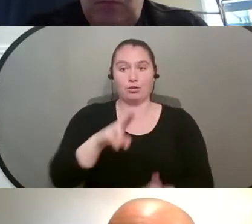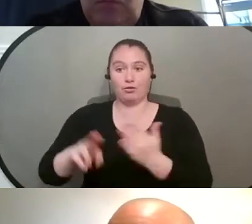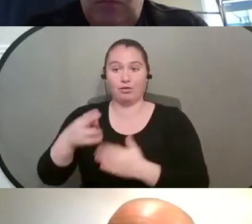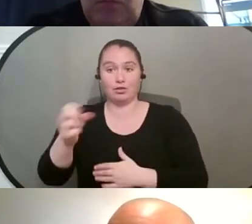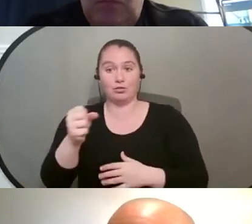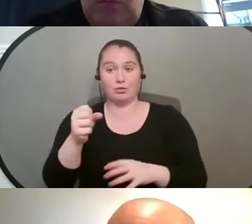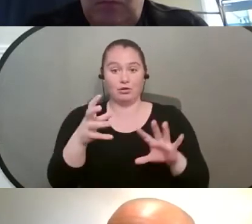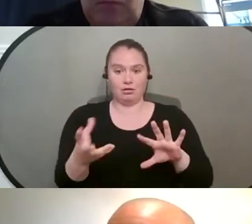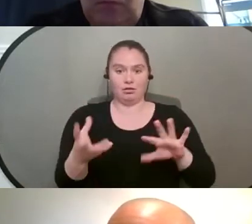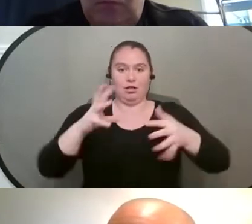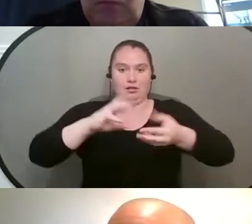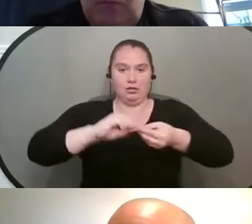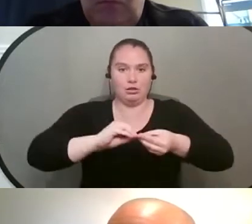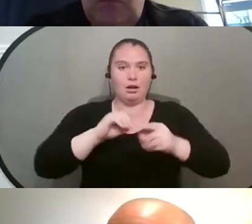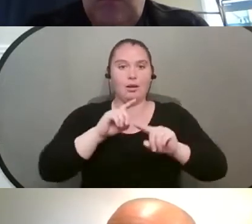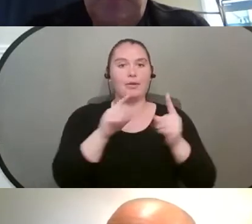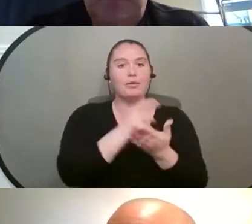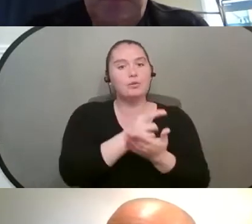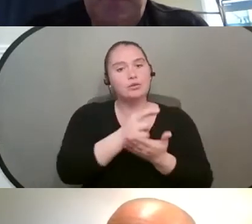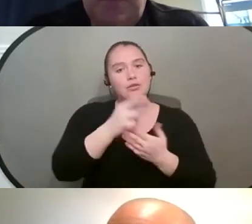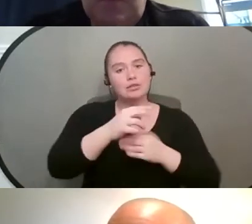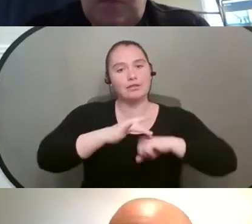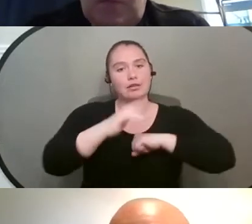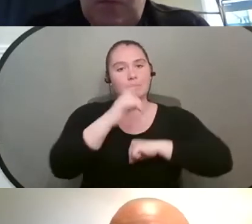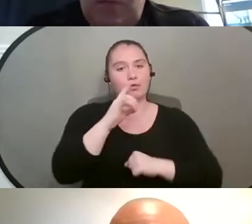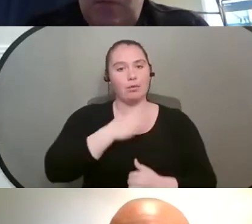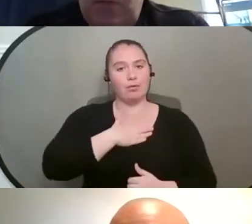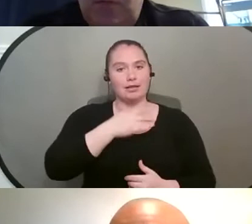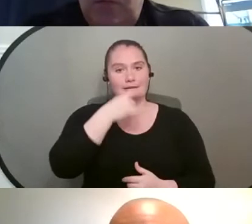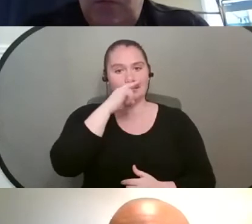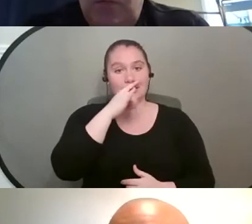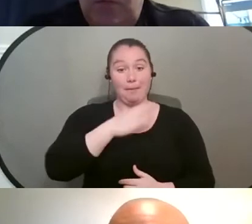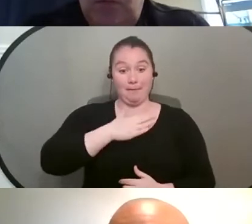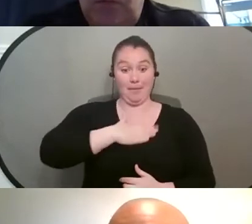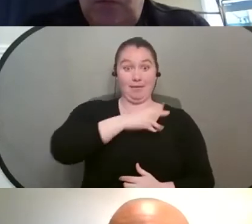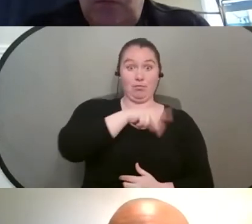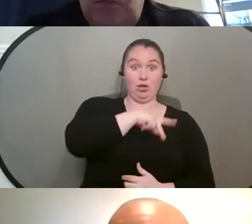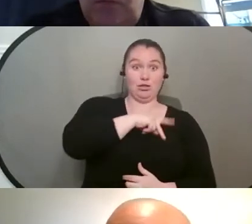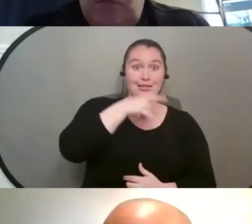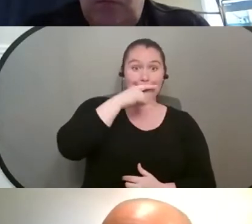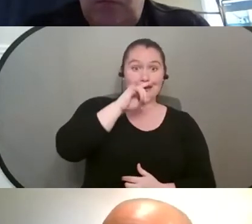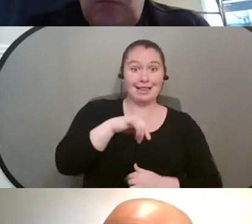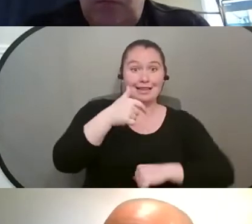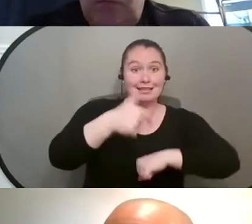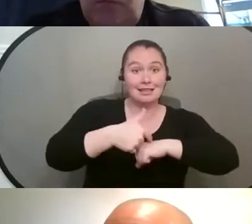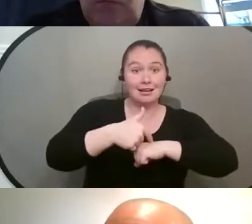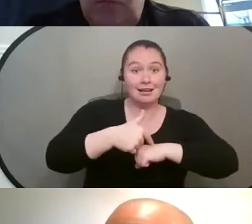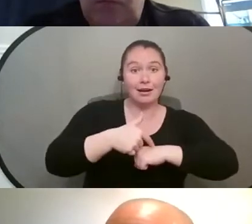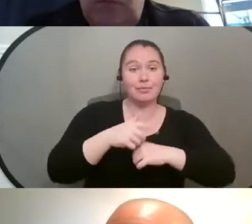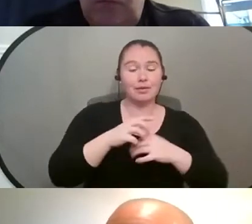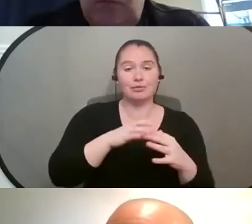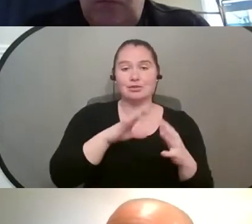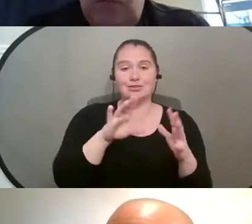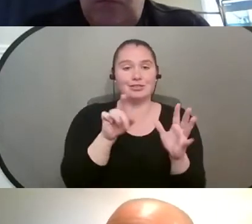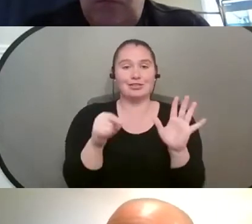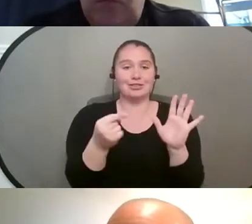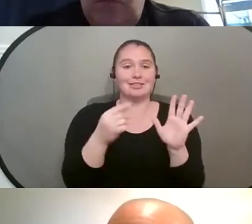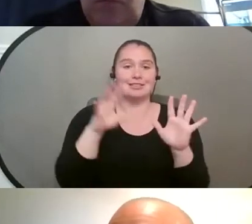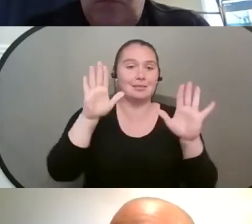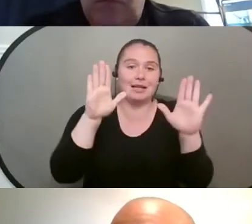the resources, our kids, even my personal children at that time, it was just, it was